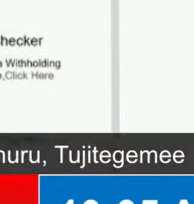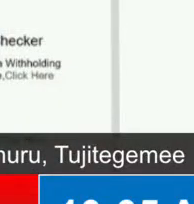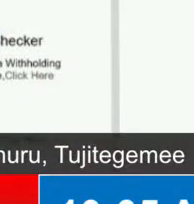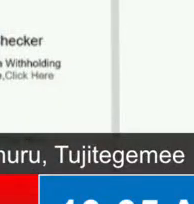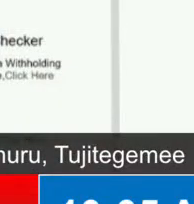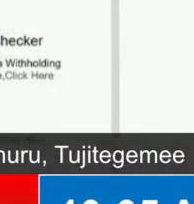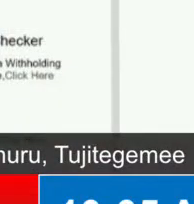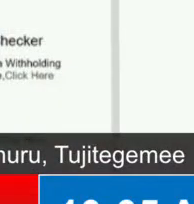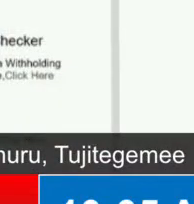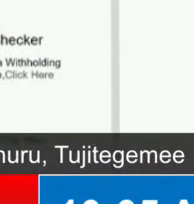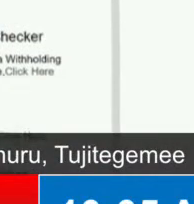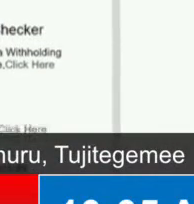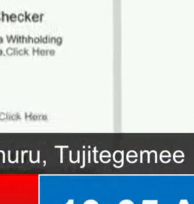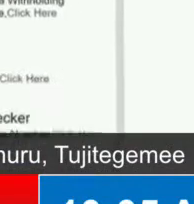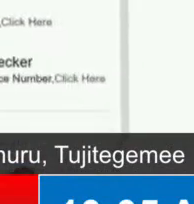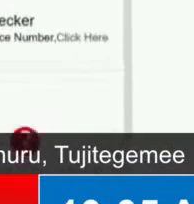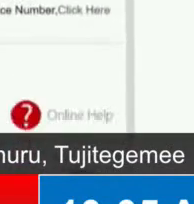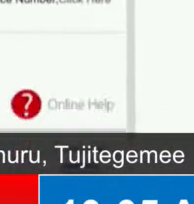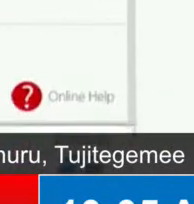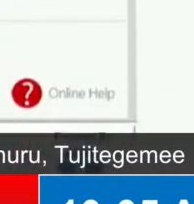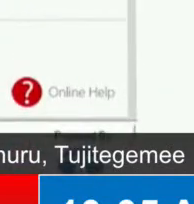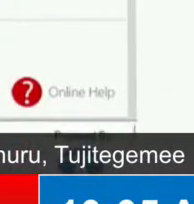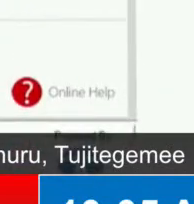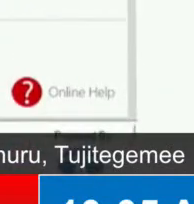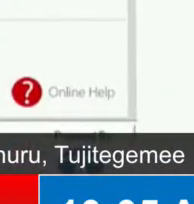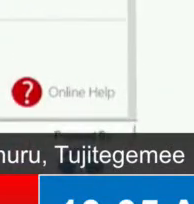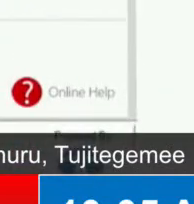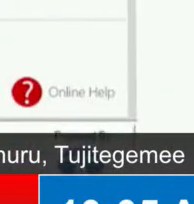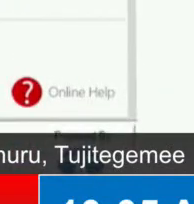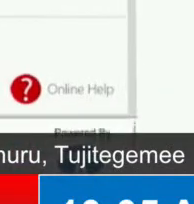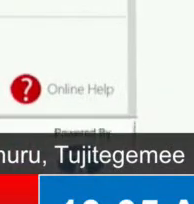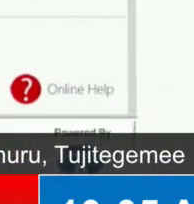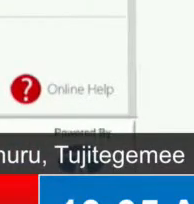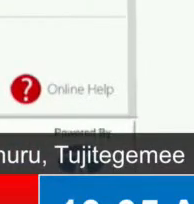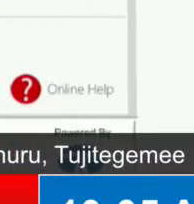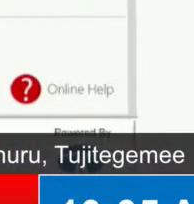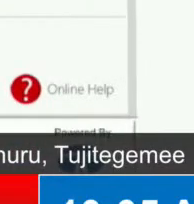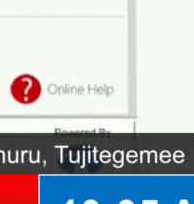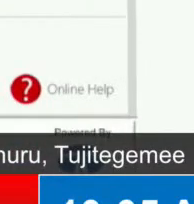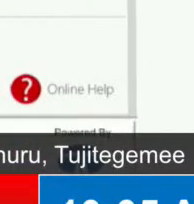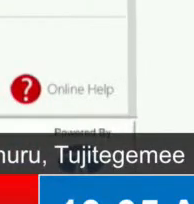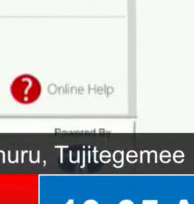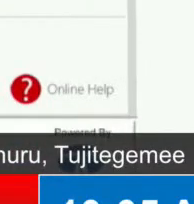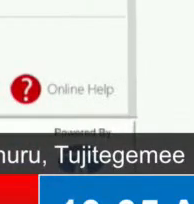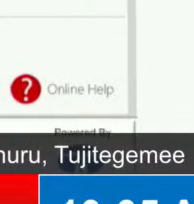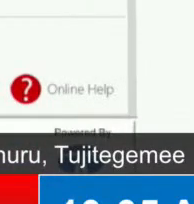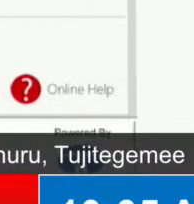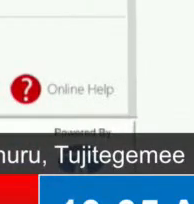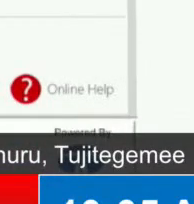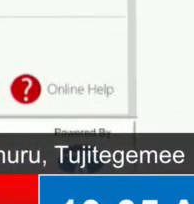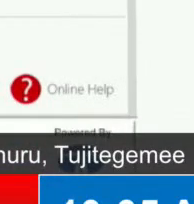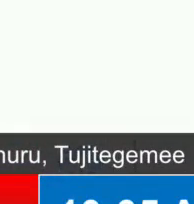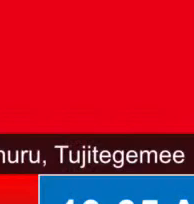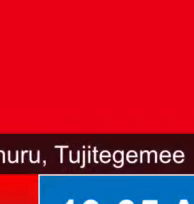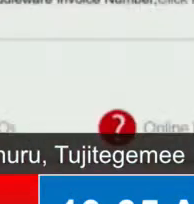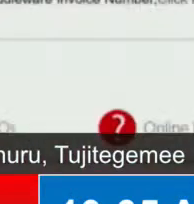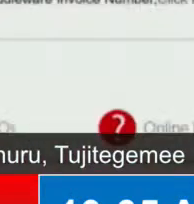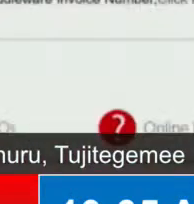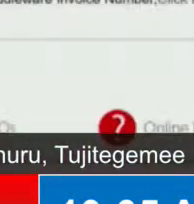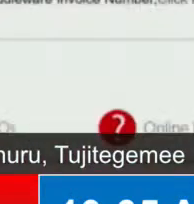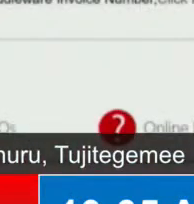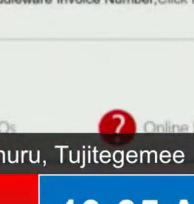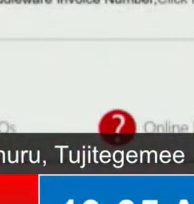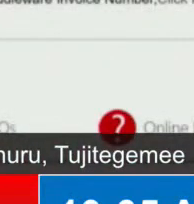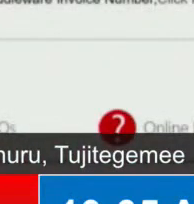itax.kra.go.ke. Enter your PIN, click Continue, and enter your password. If you